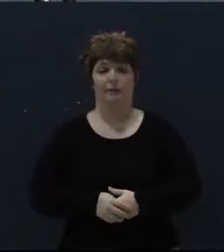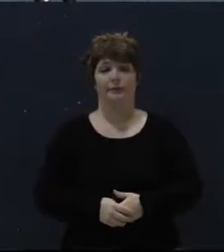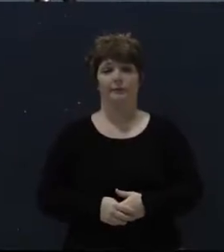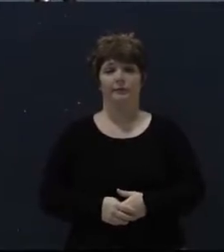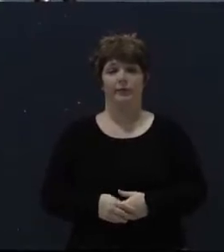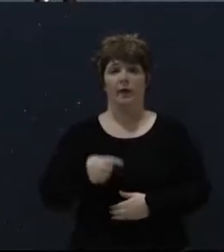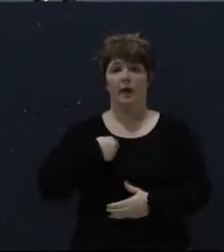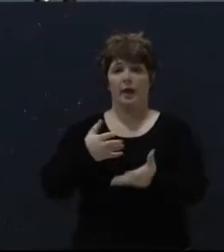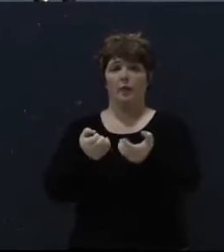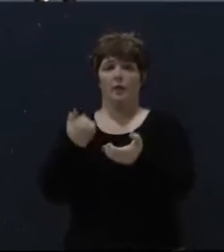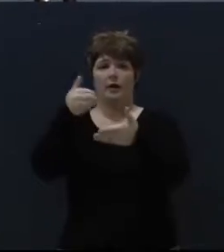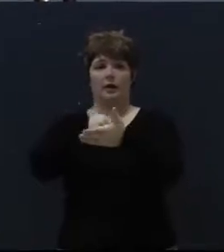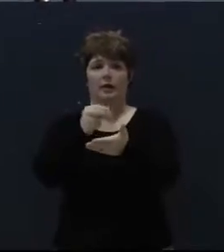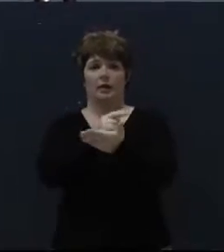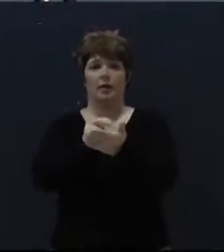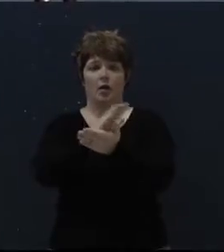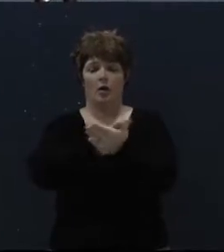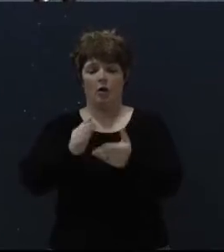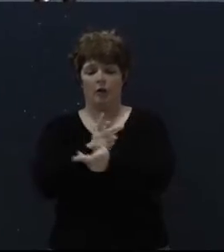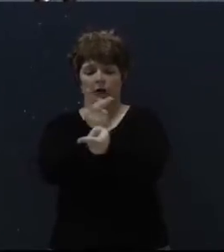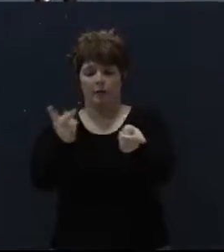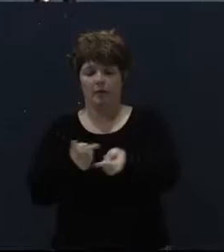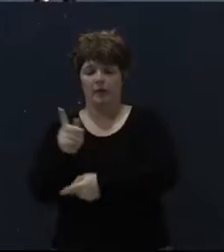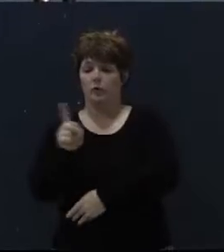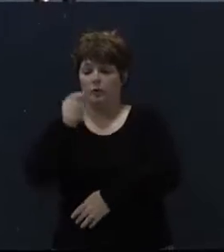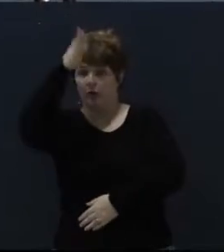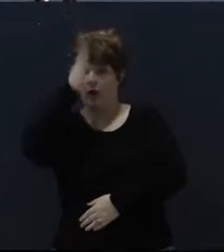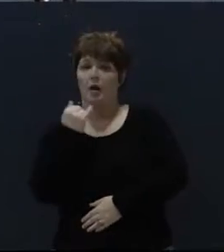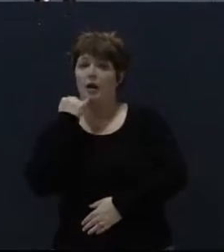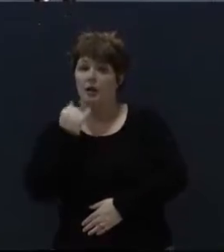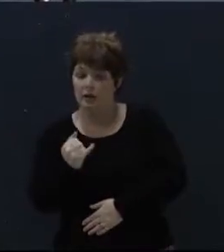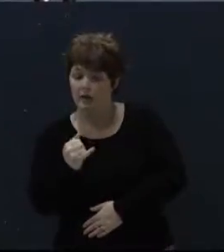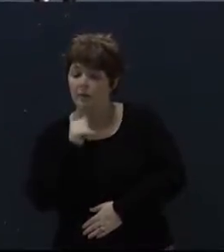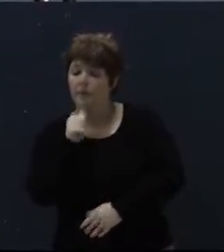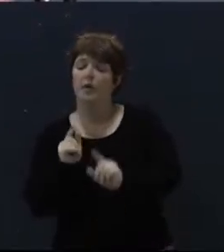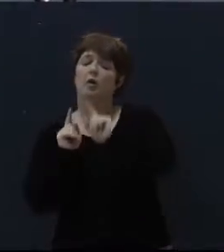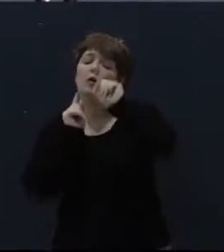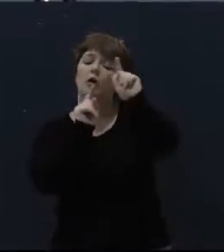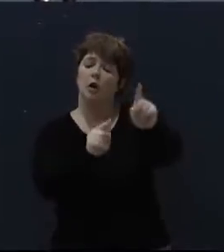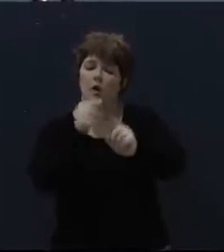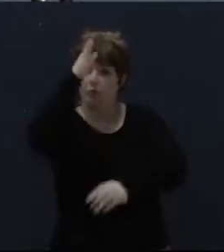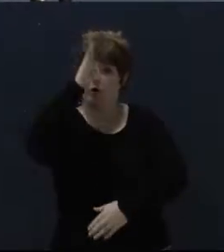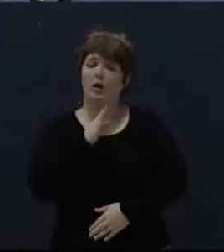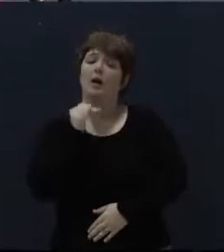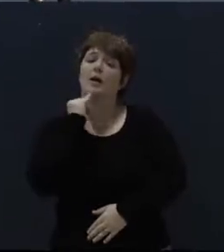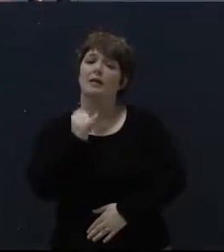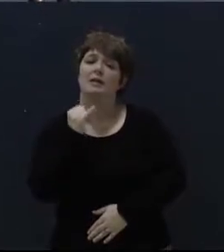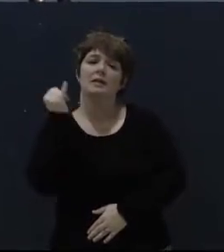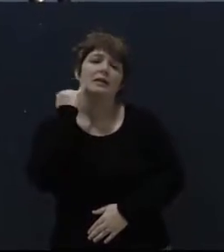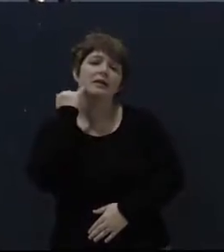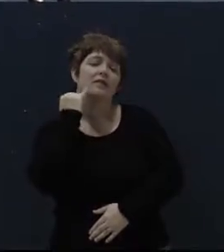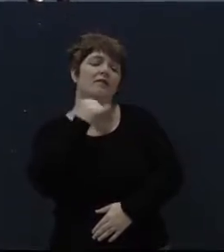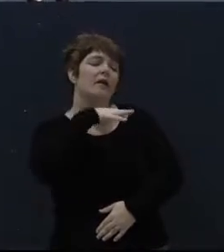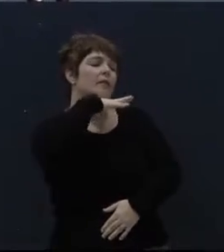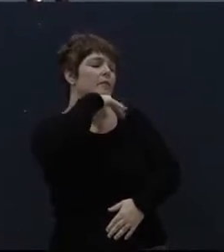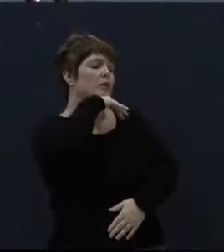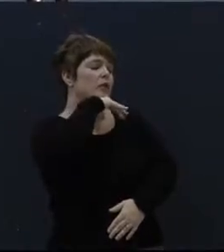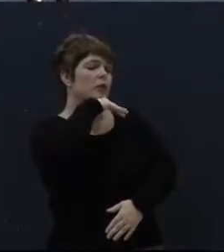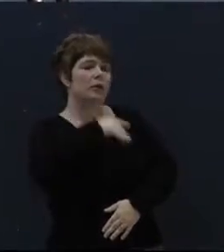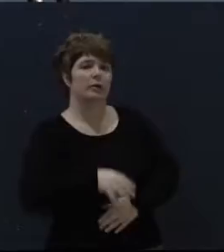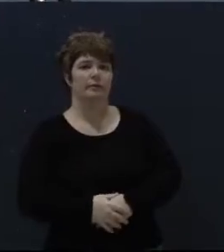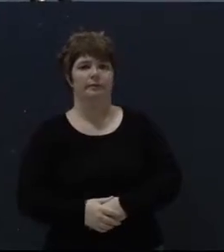something? I want in the holy place. I want to get where God is. But I'm not going to get where God is if I'm dirty. Got dirty service. By the